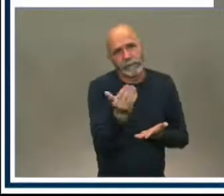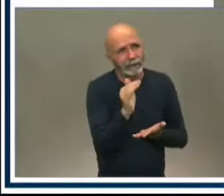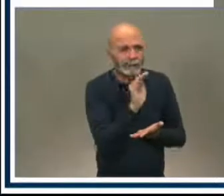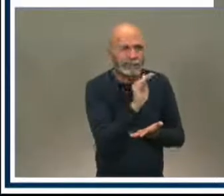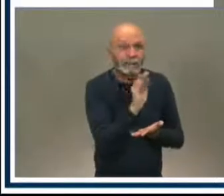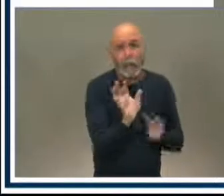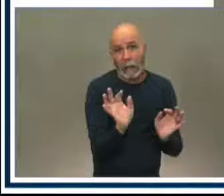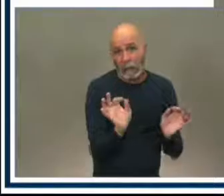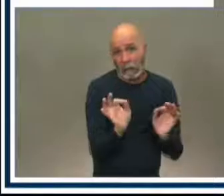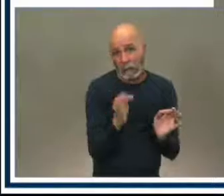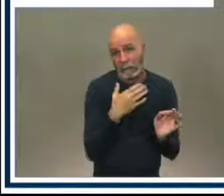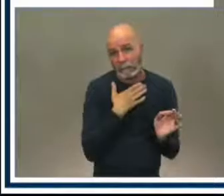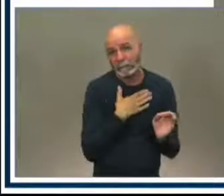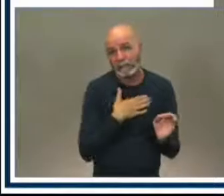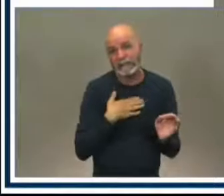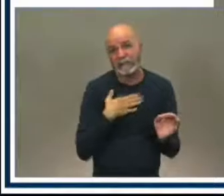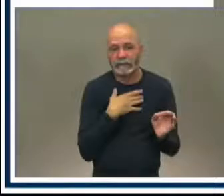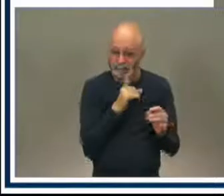effective vaccine.